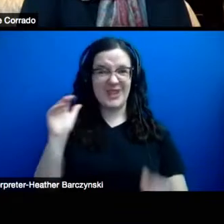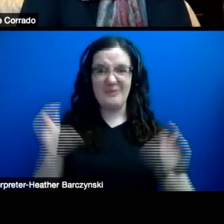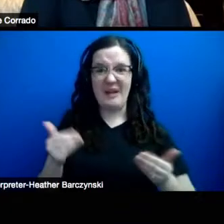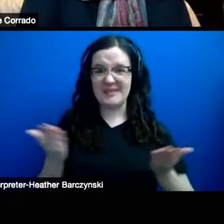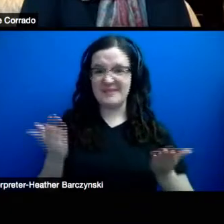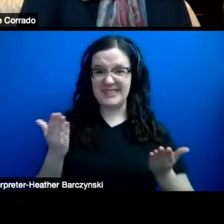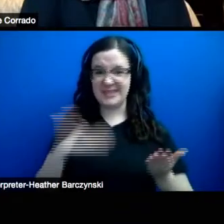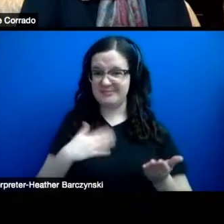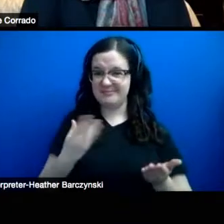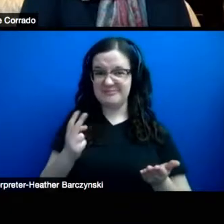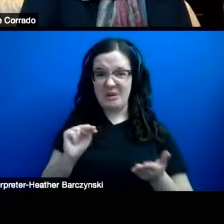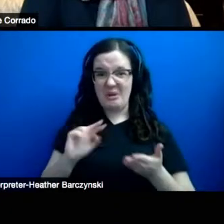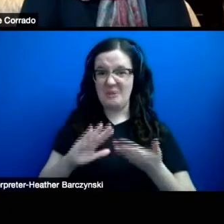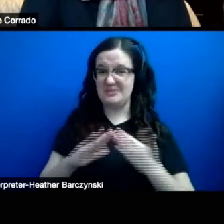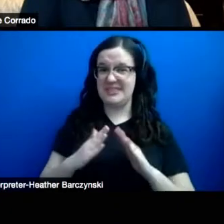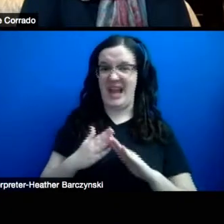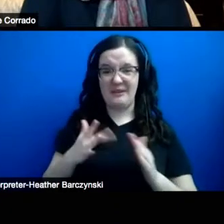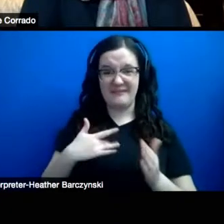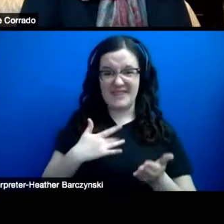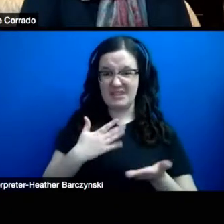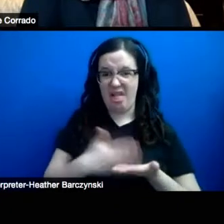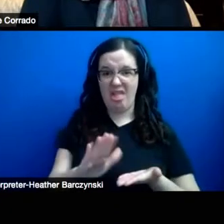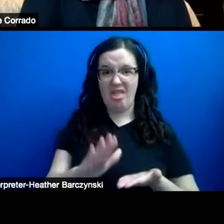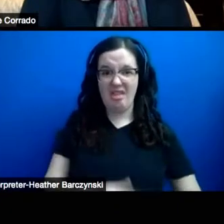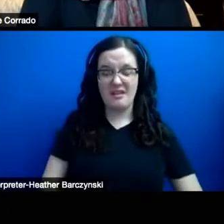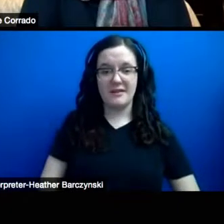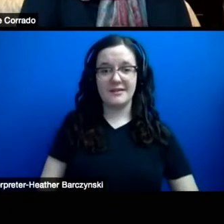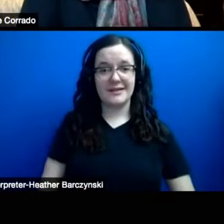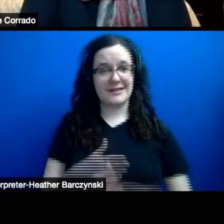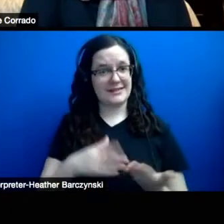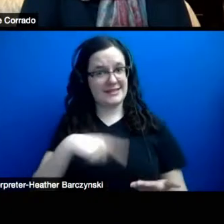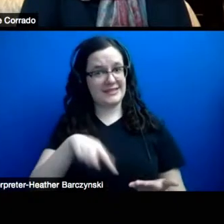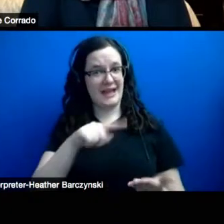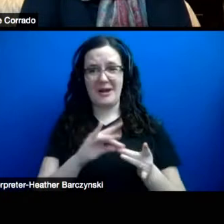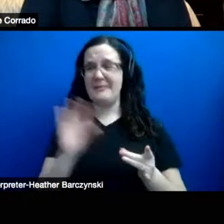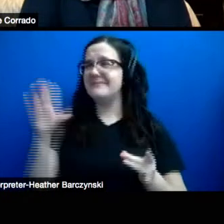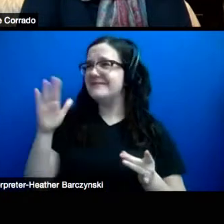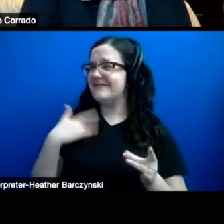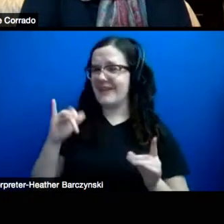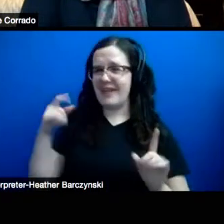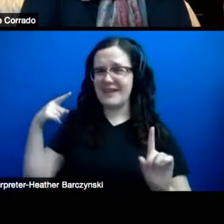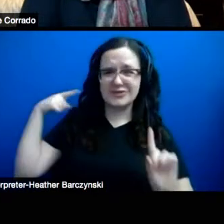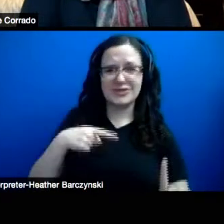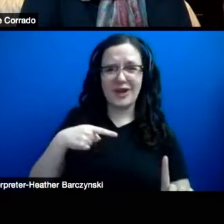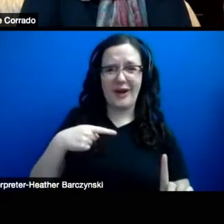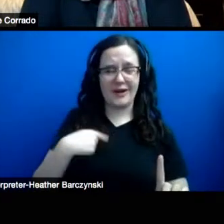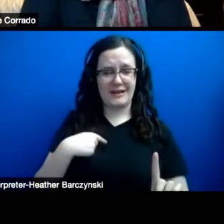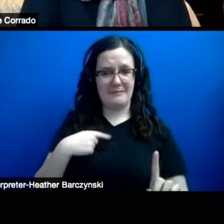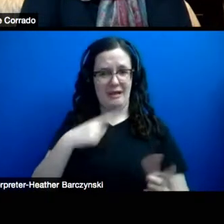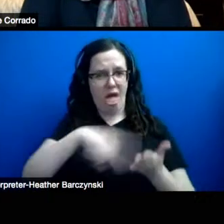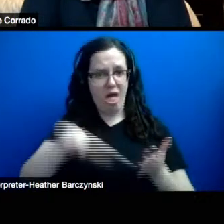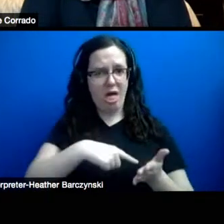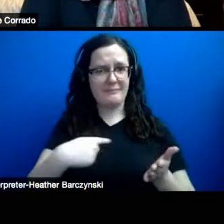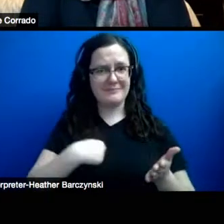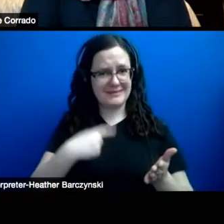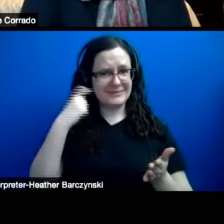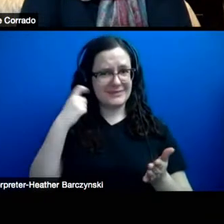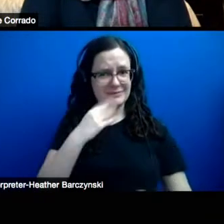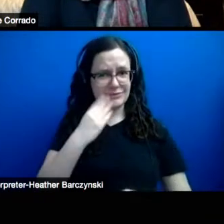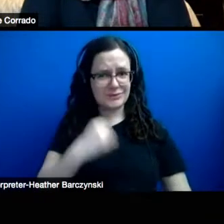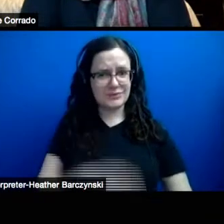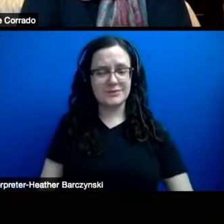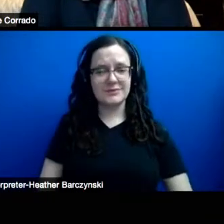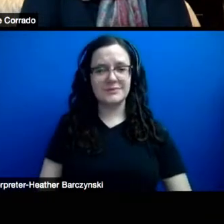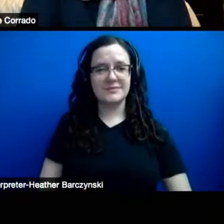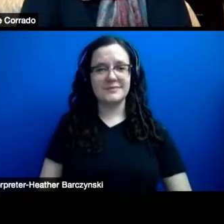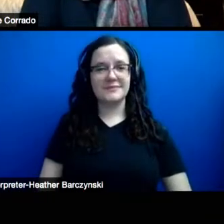town. Some expressed that they felt targeted and demonized as Jews, or that the very existence